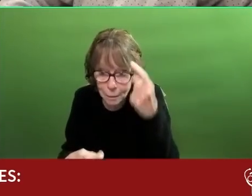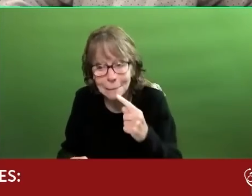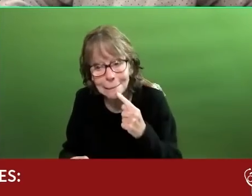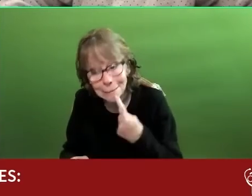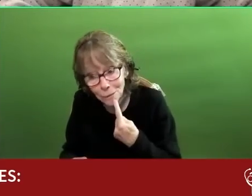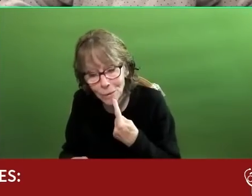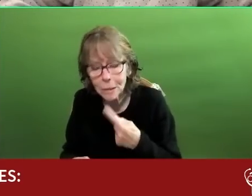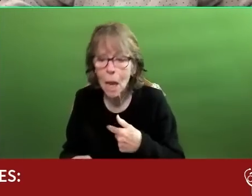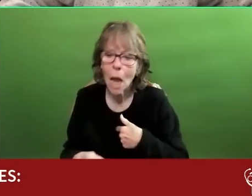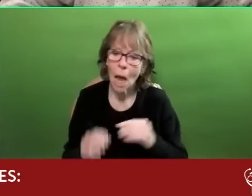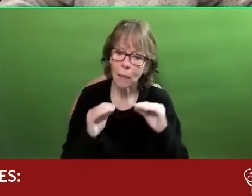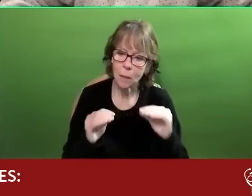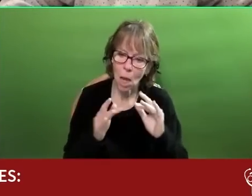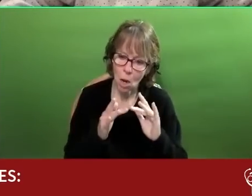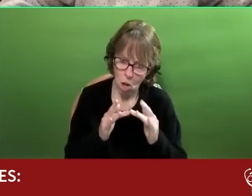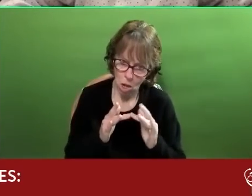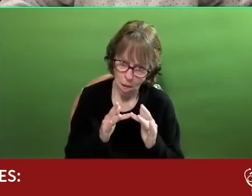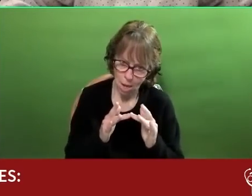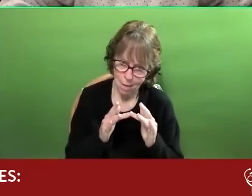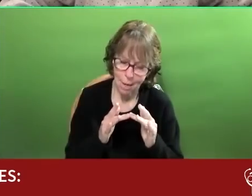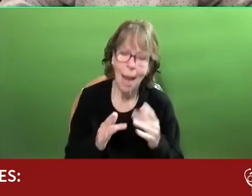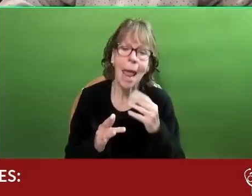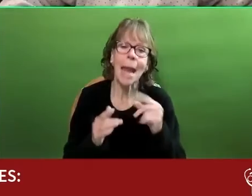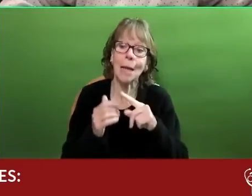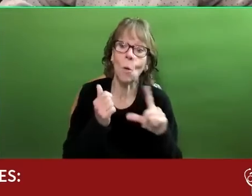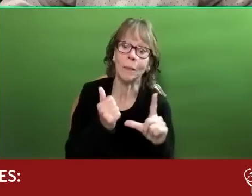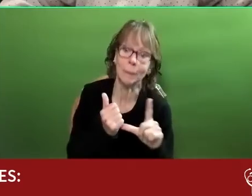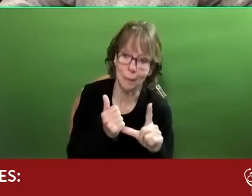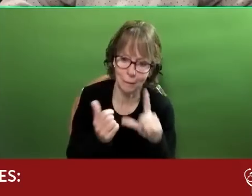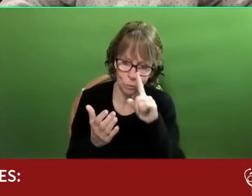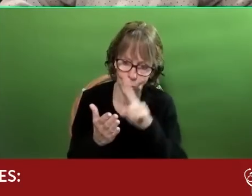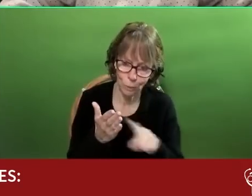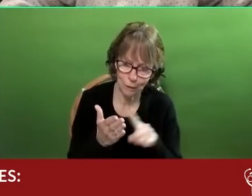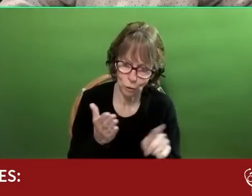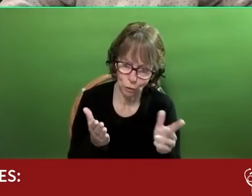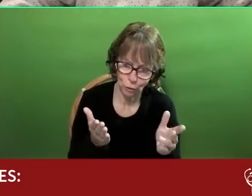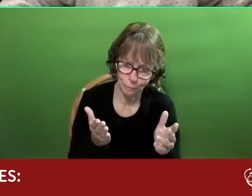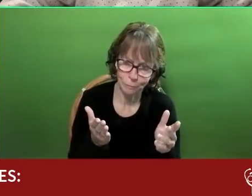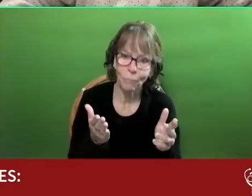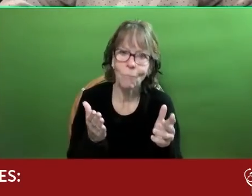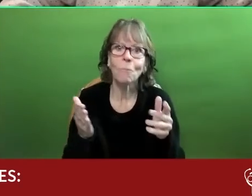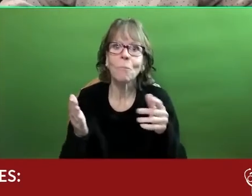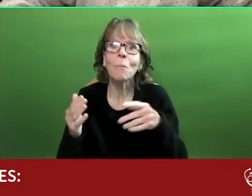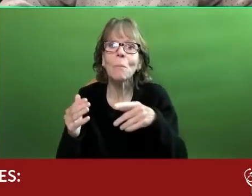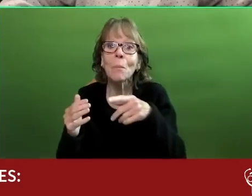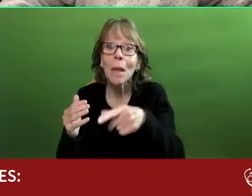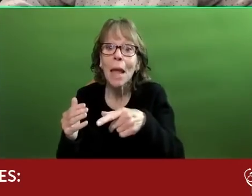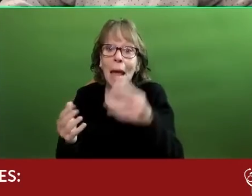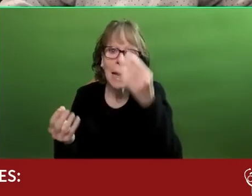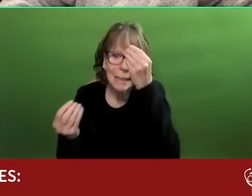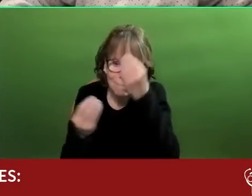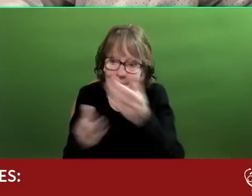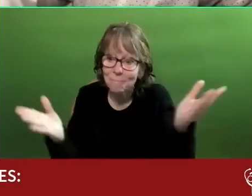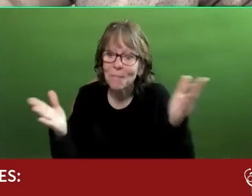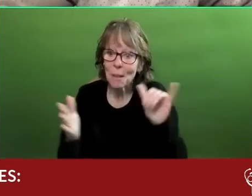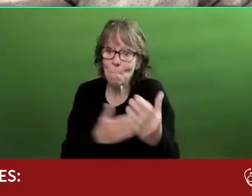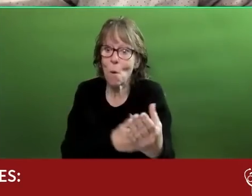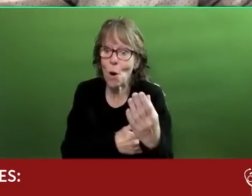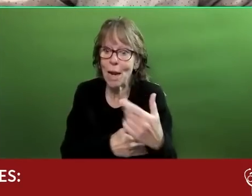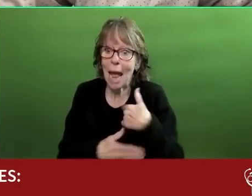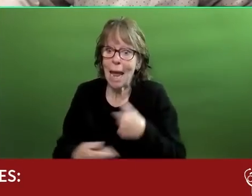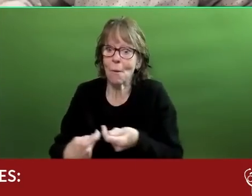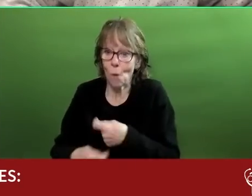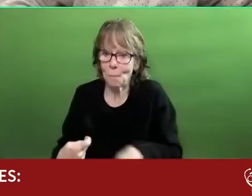assistant that semester. I sent my students a message the morning I was getting a transplant, and I started